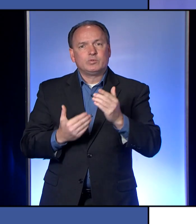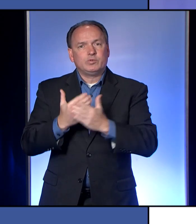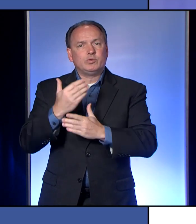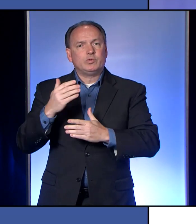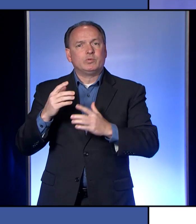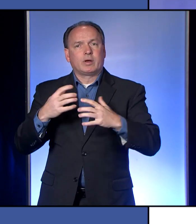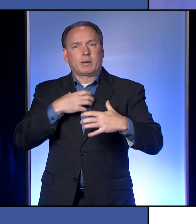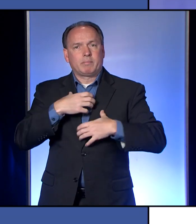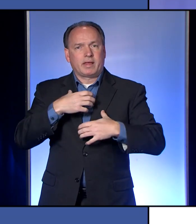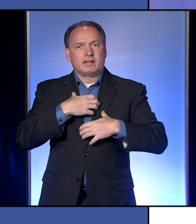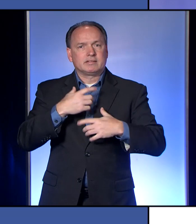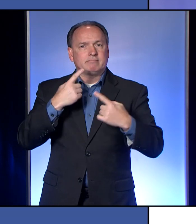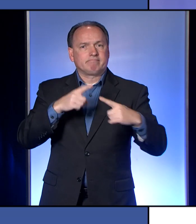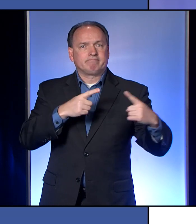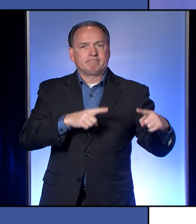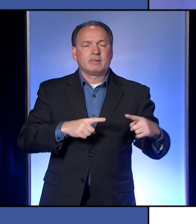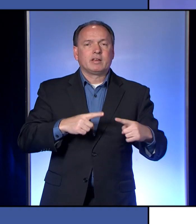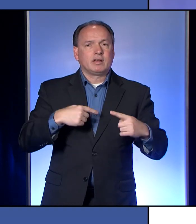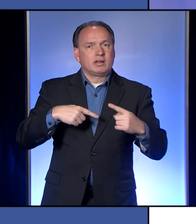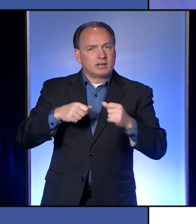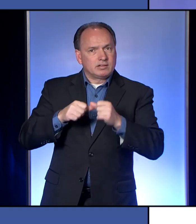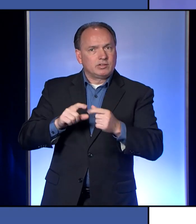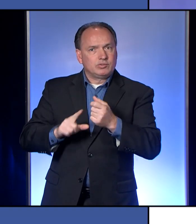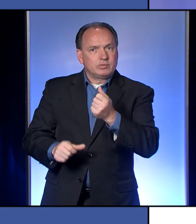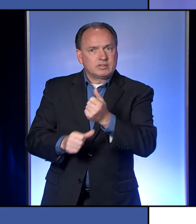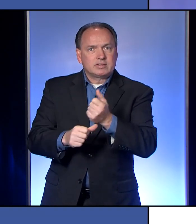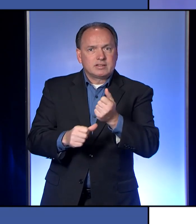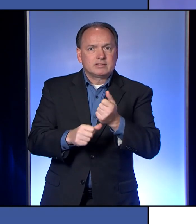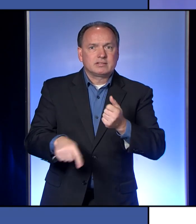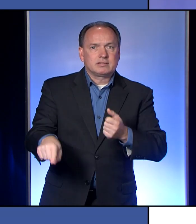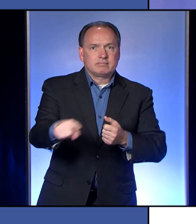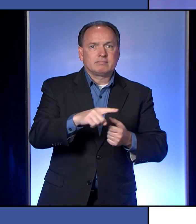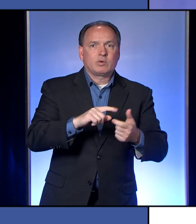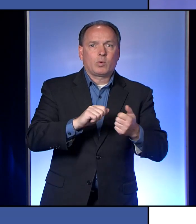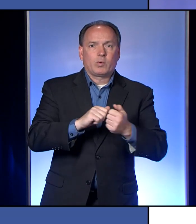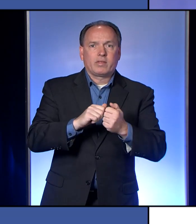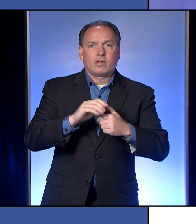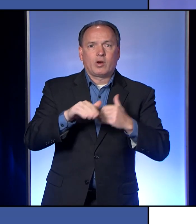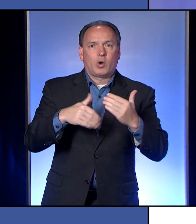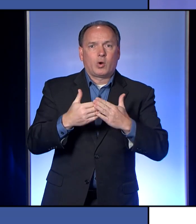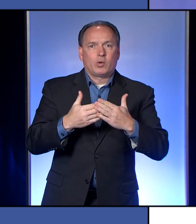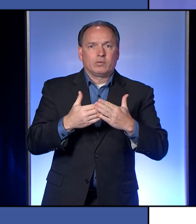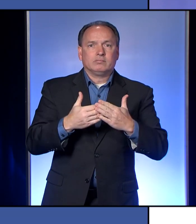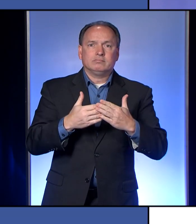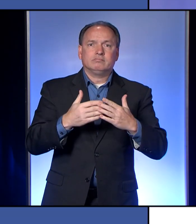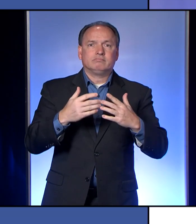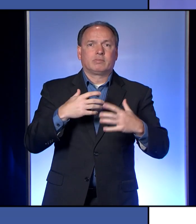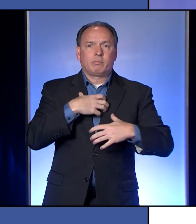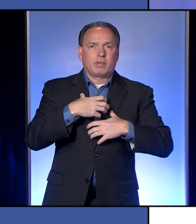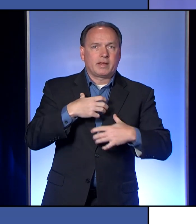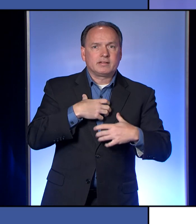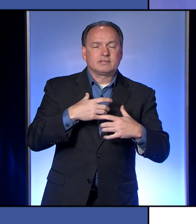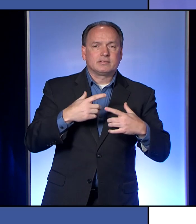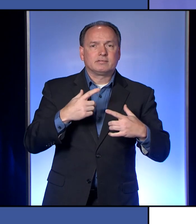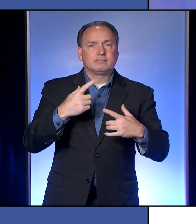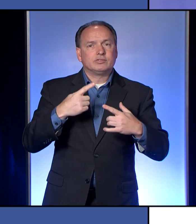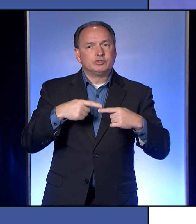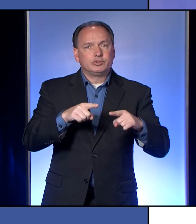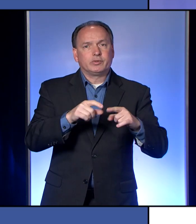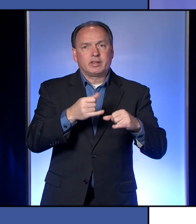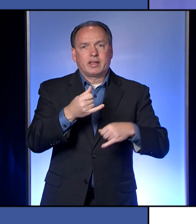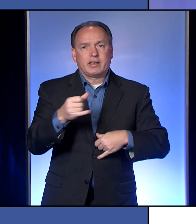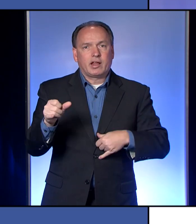County with compliance during this yellow phase. I mentioned the other day that we have door hangers